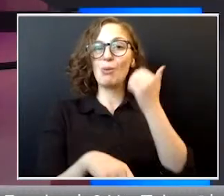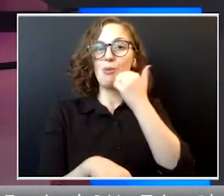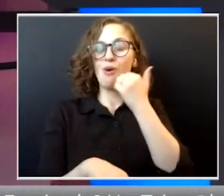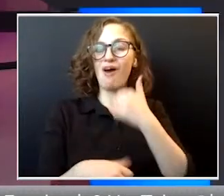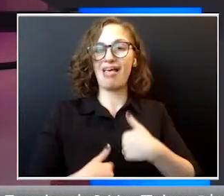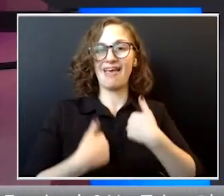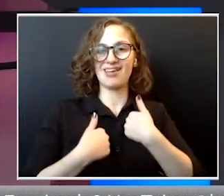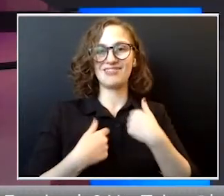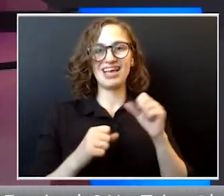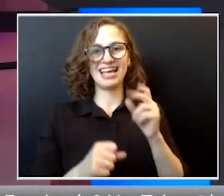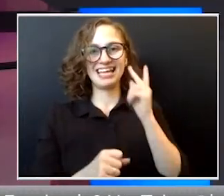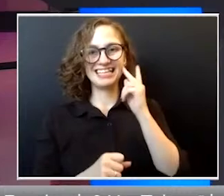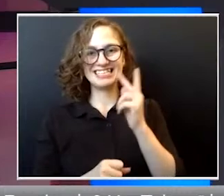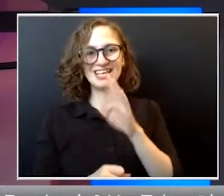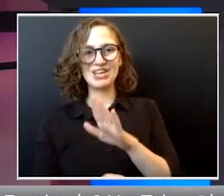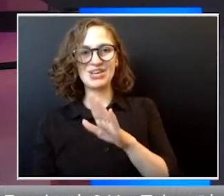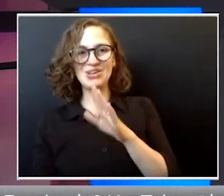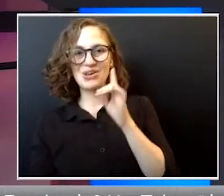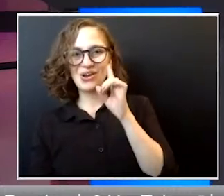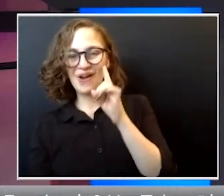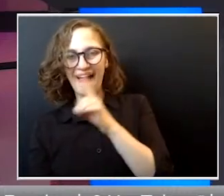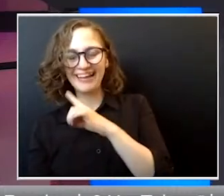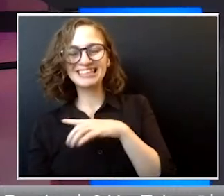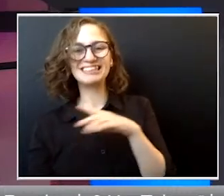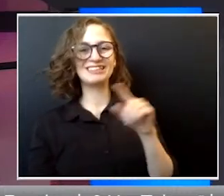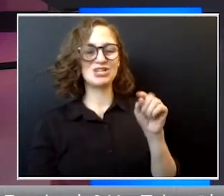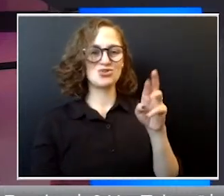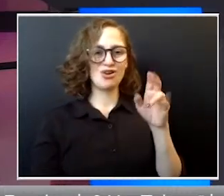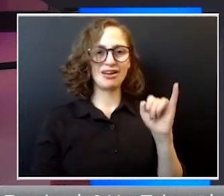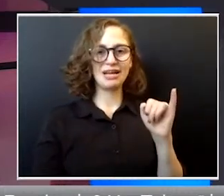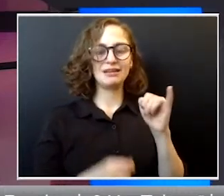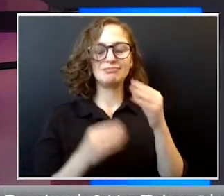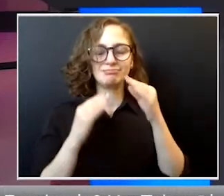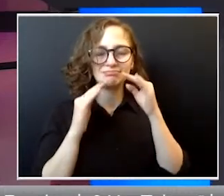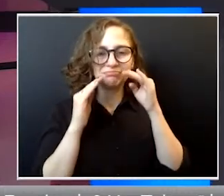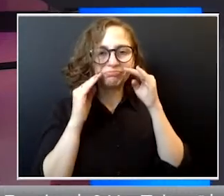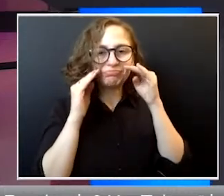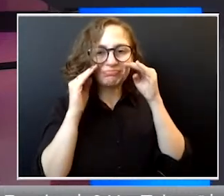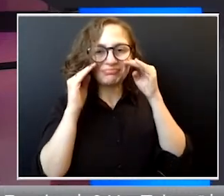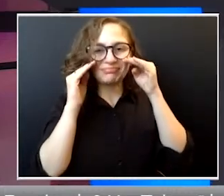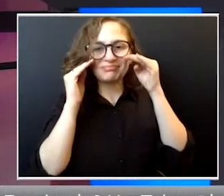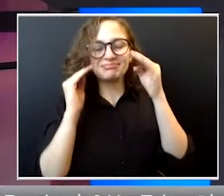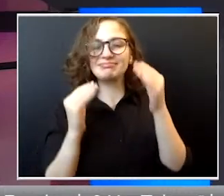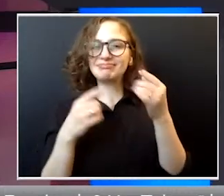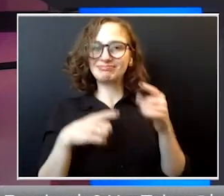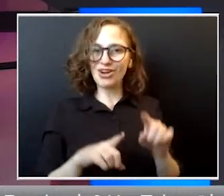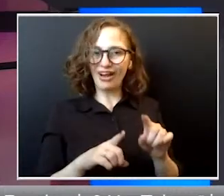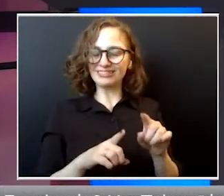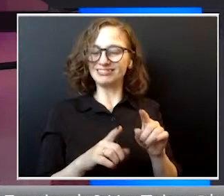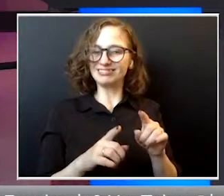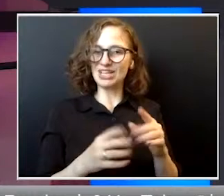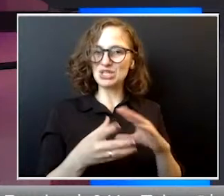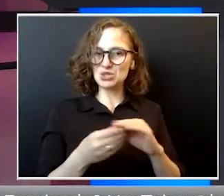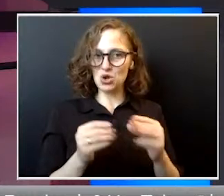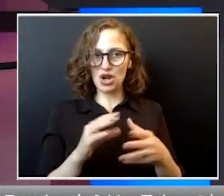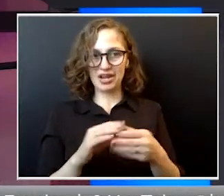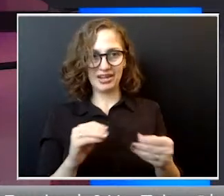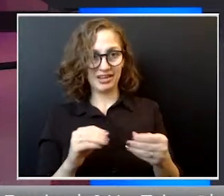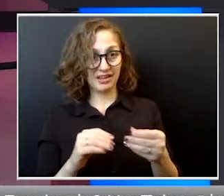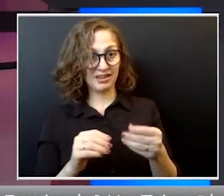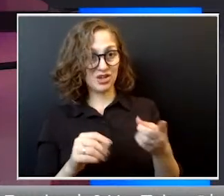kind of moisten during the story. Does it make your heart race to still go back to that